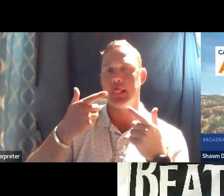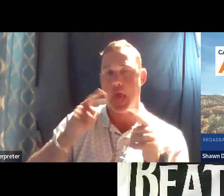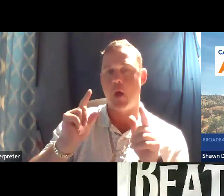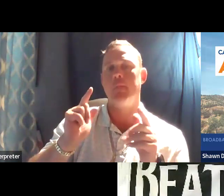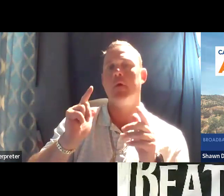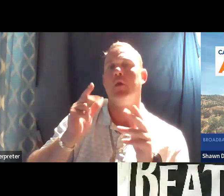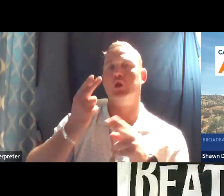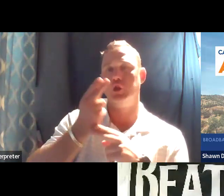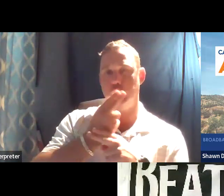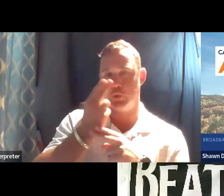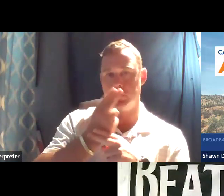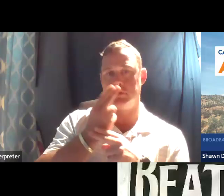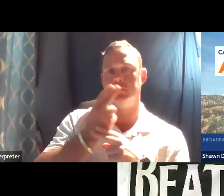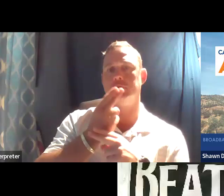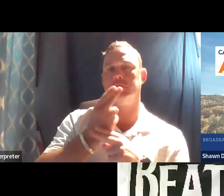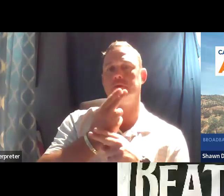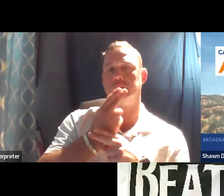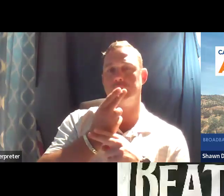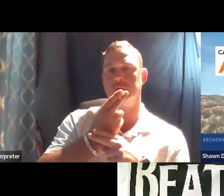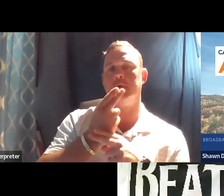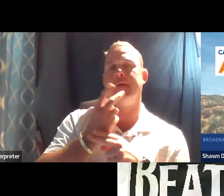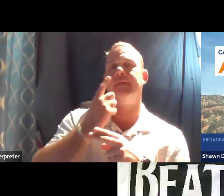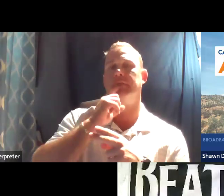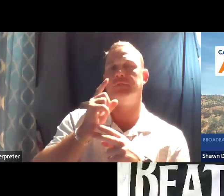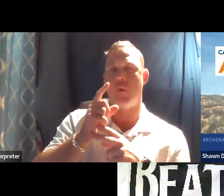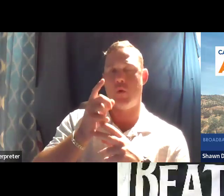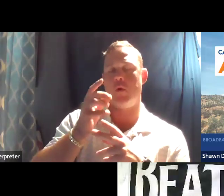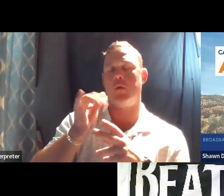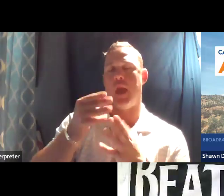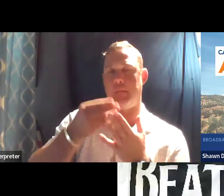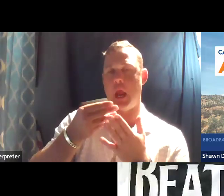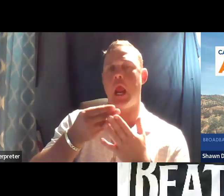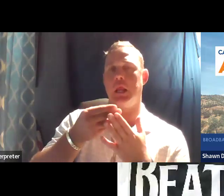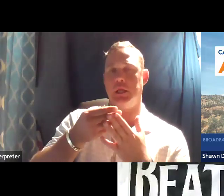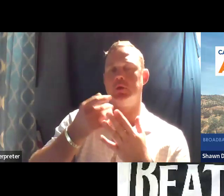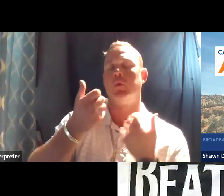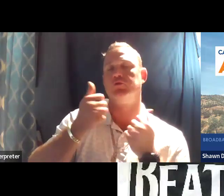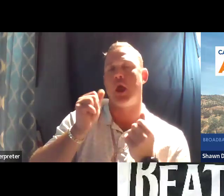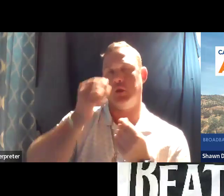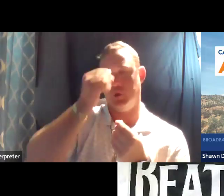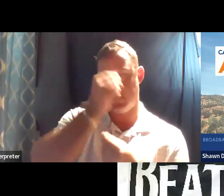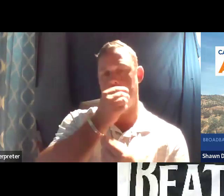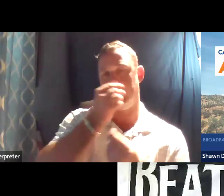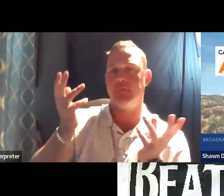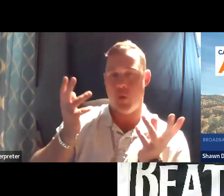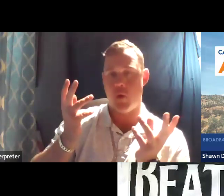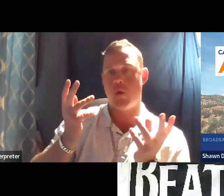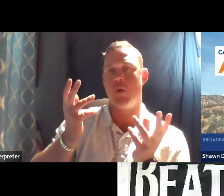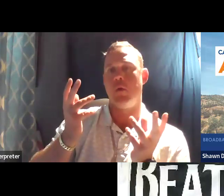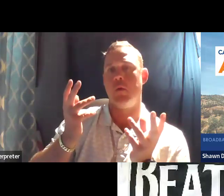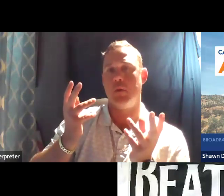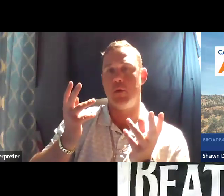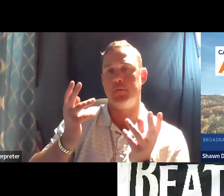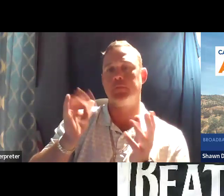of capacity grant dollars. And so what we were really trying to do is inform the kind of